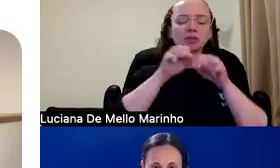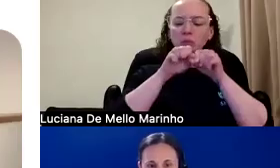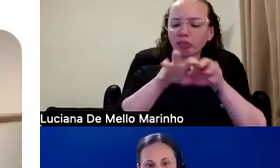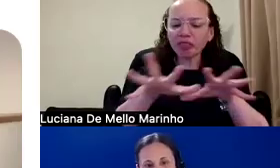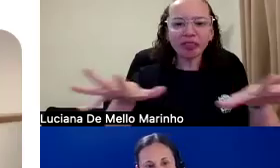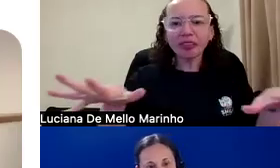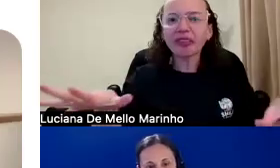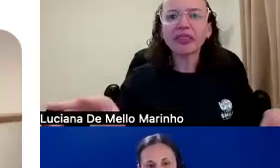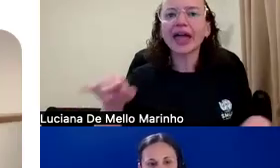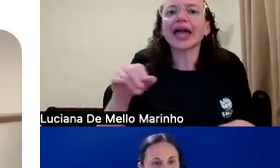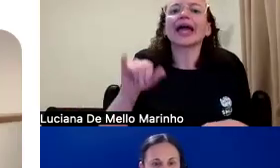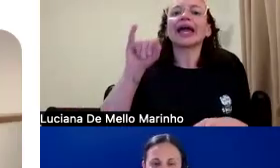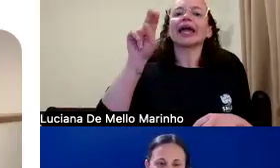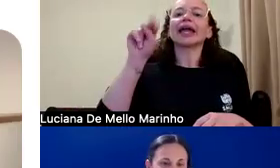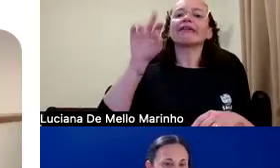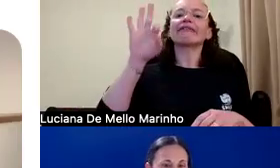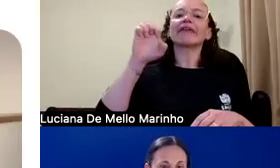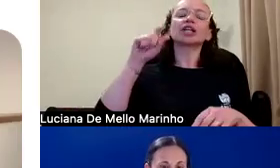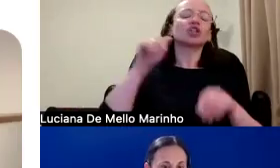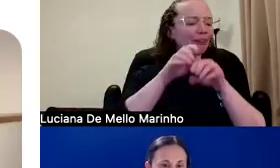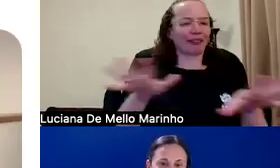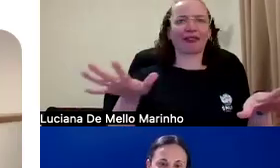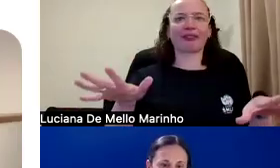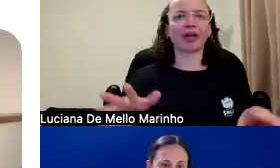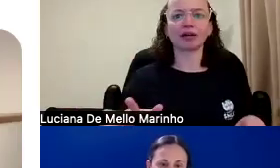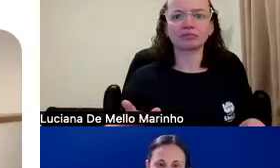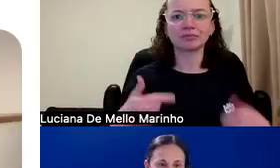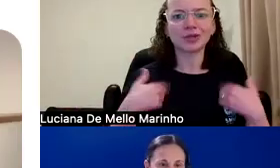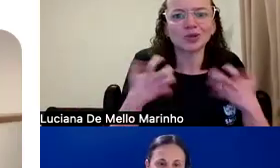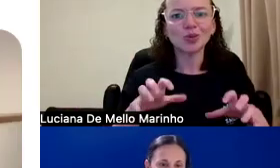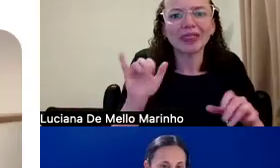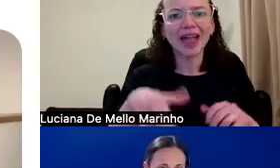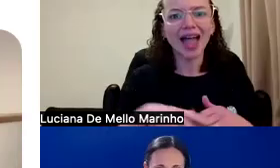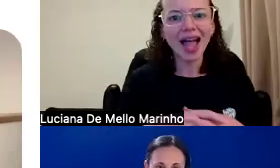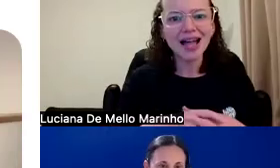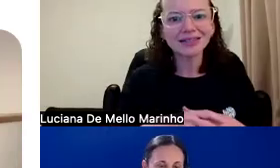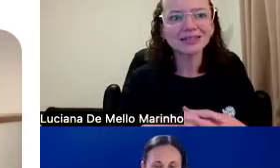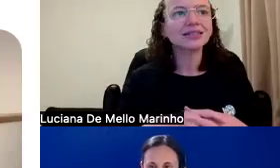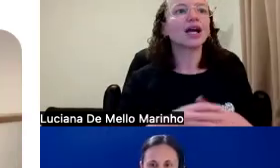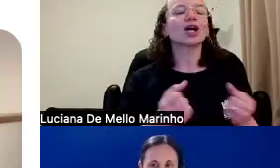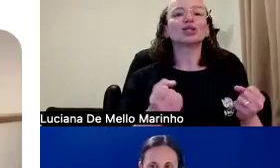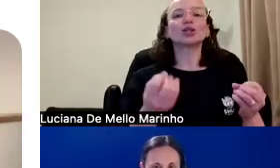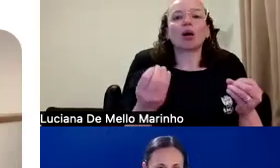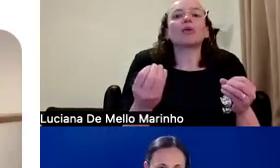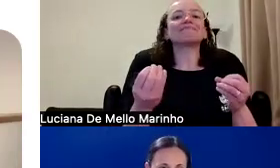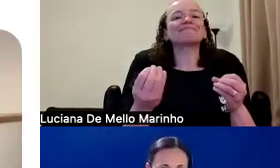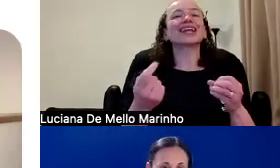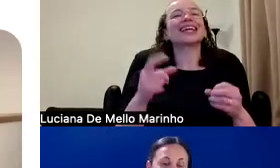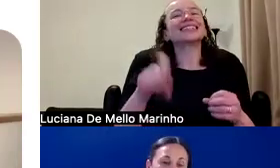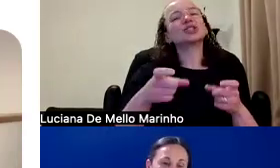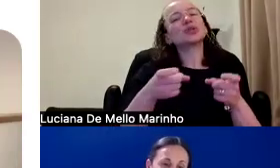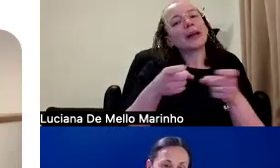anything, and you can't have any splatter, any infectious things being spread. You don't want anything like